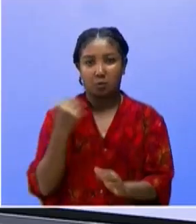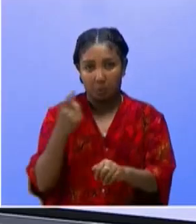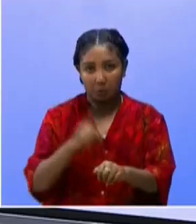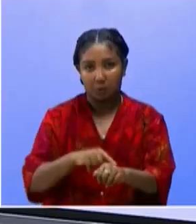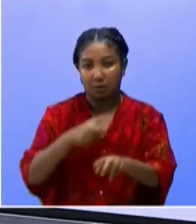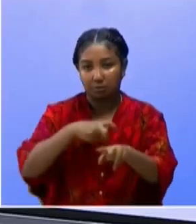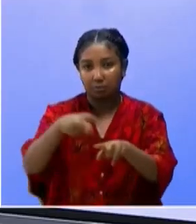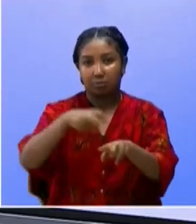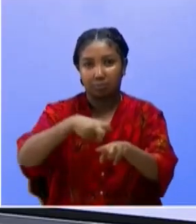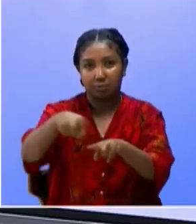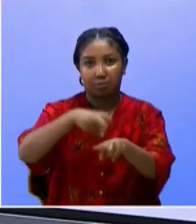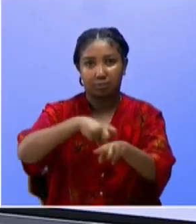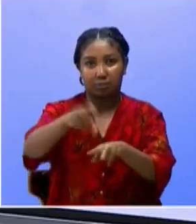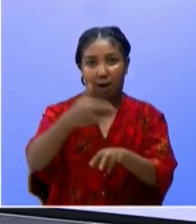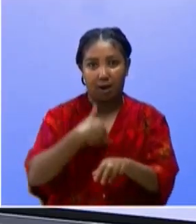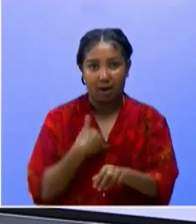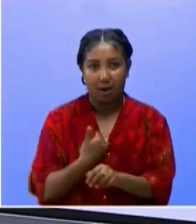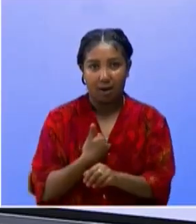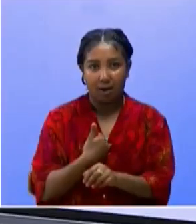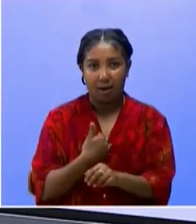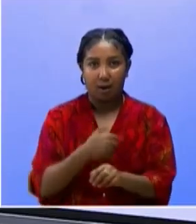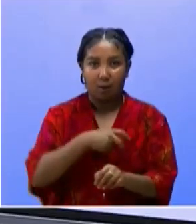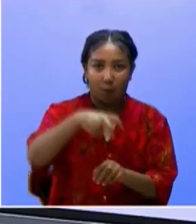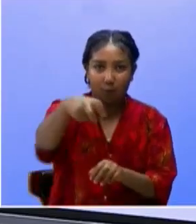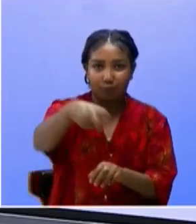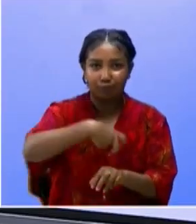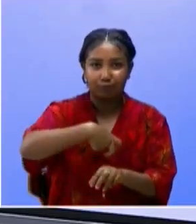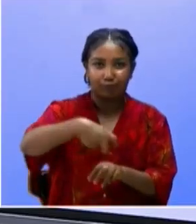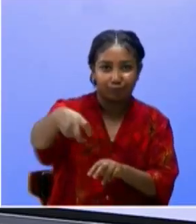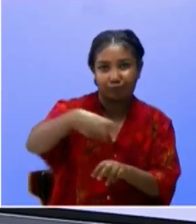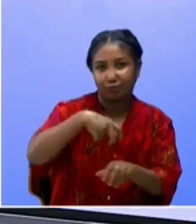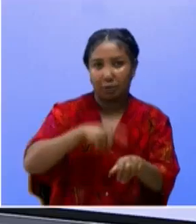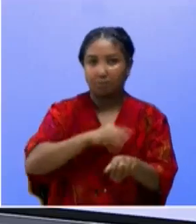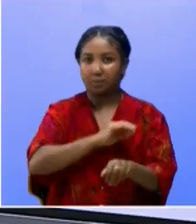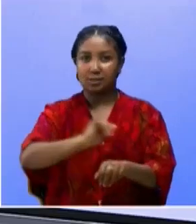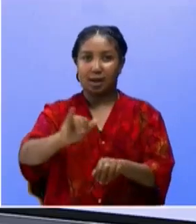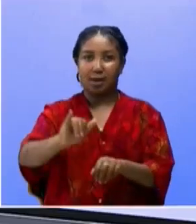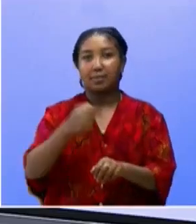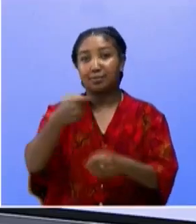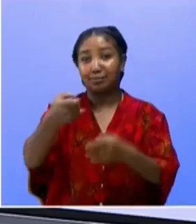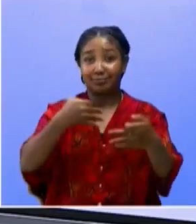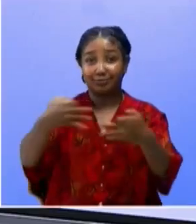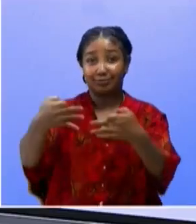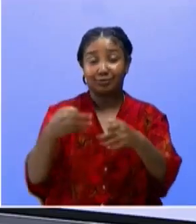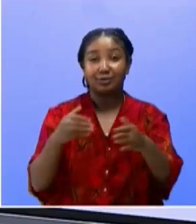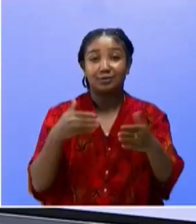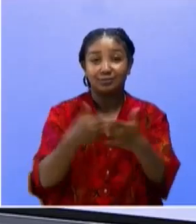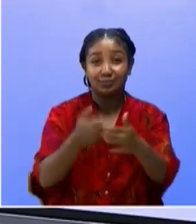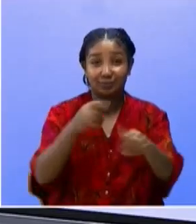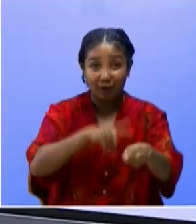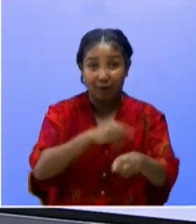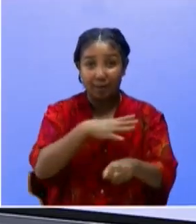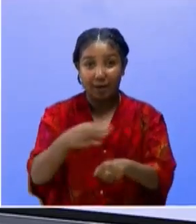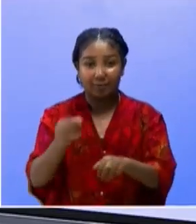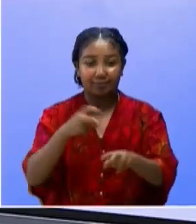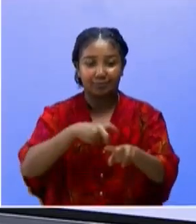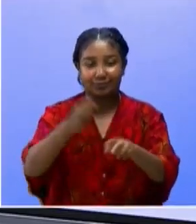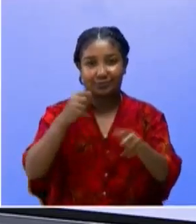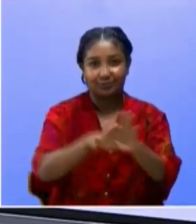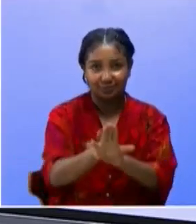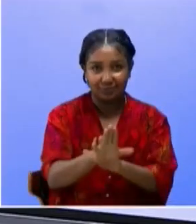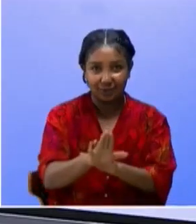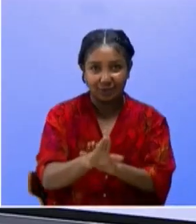train, which comes and goes in a fixed time. So he's telling us that arrived on time and got the